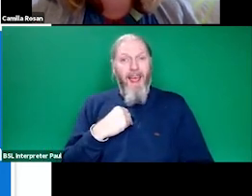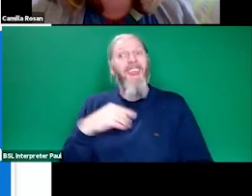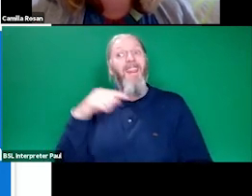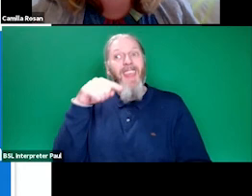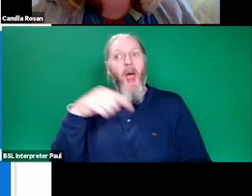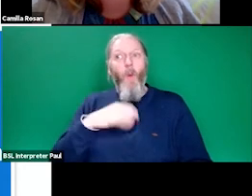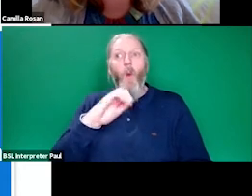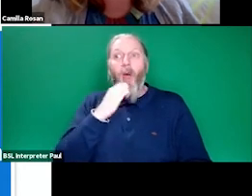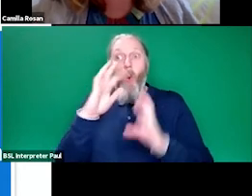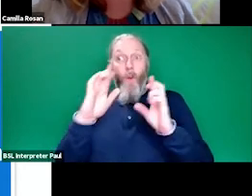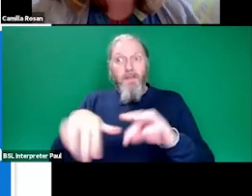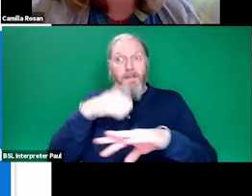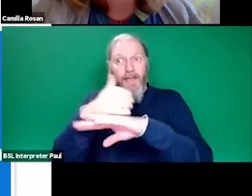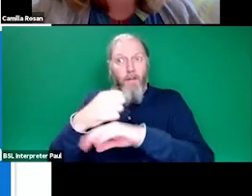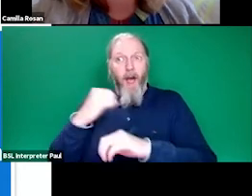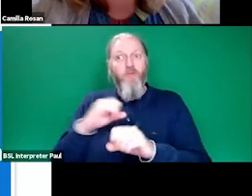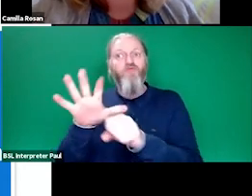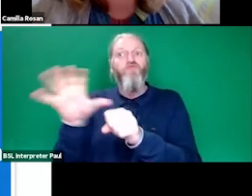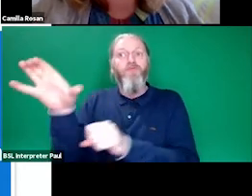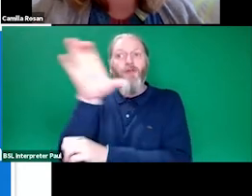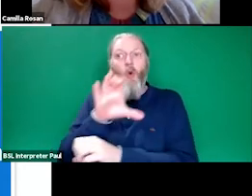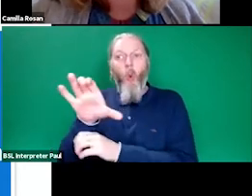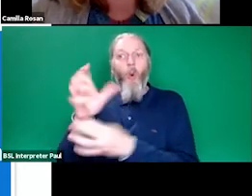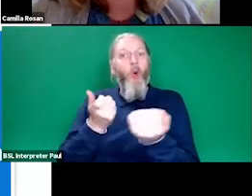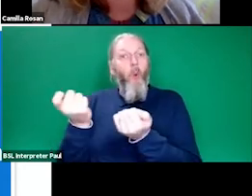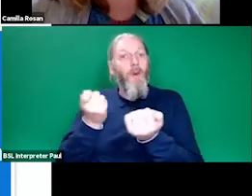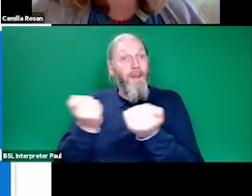regional coordinators. And